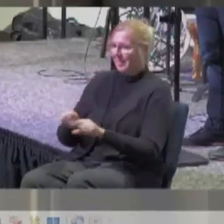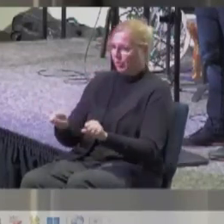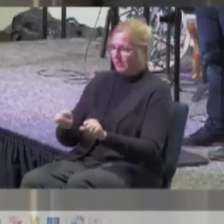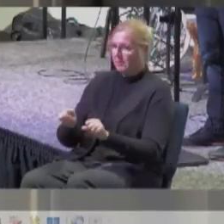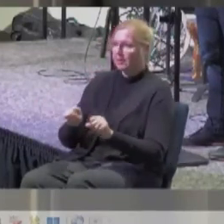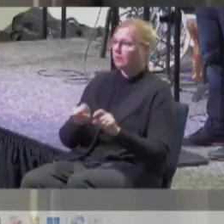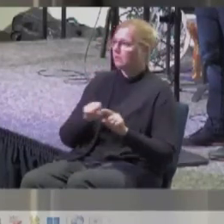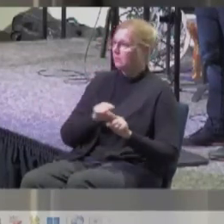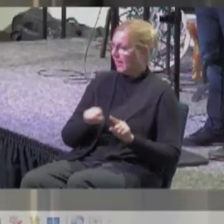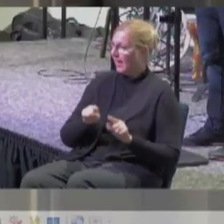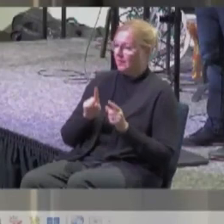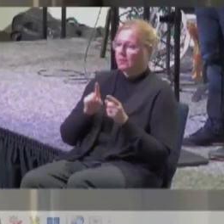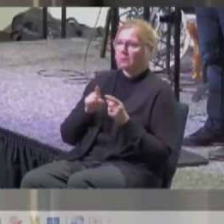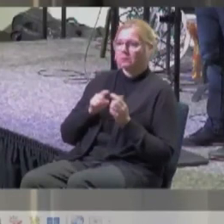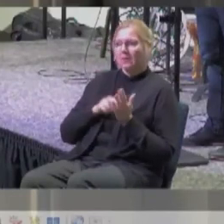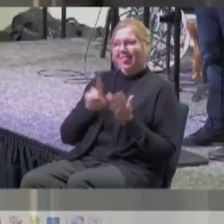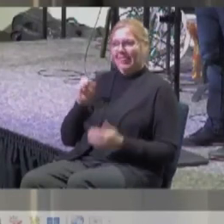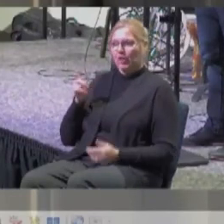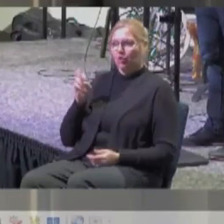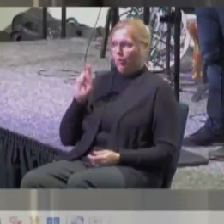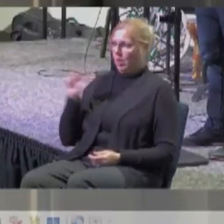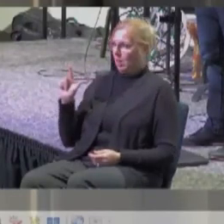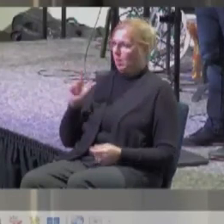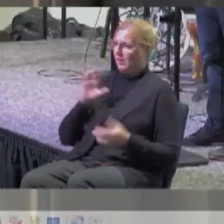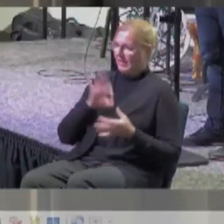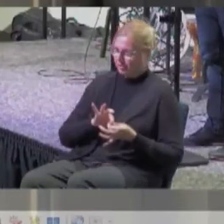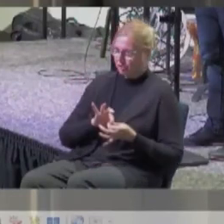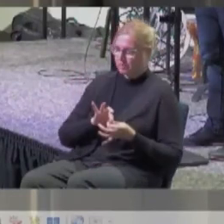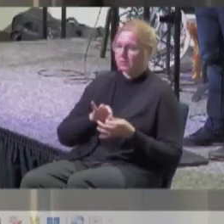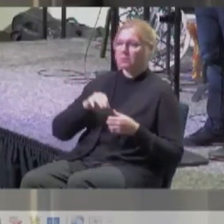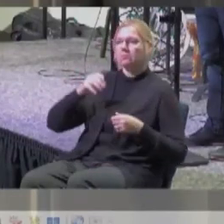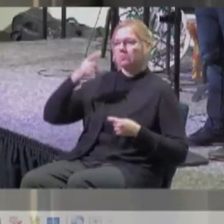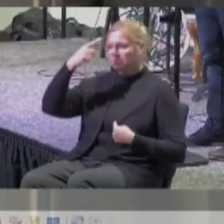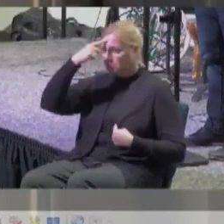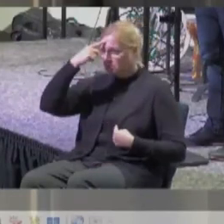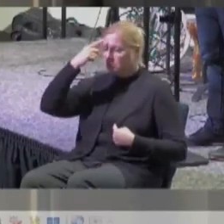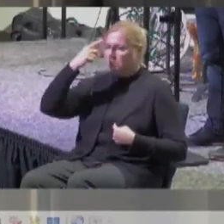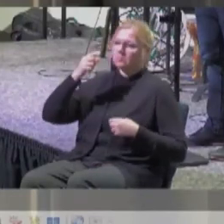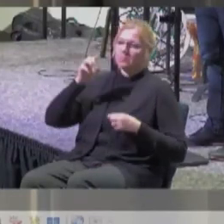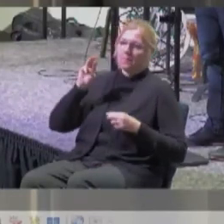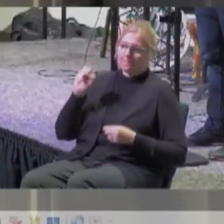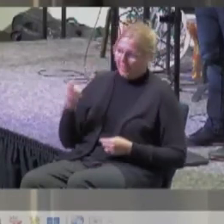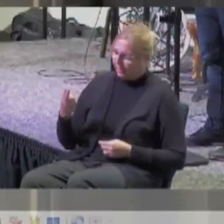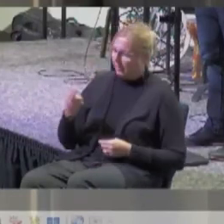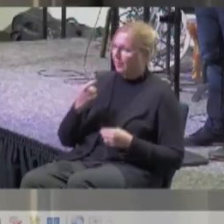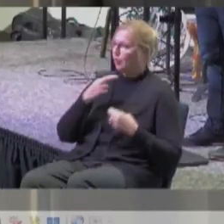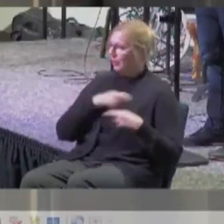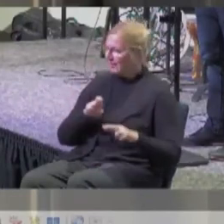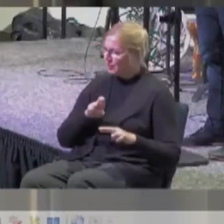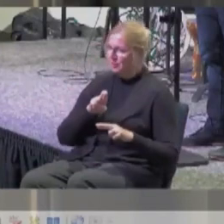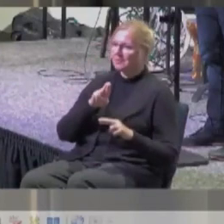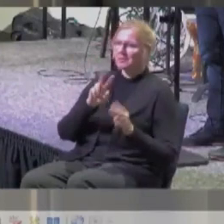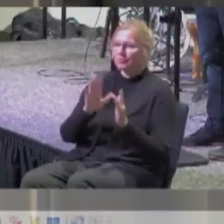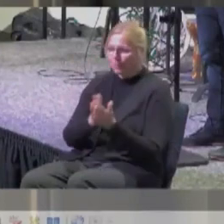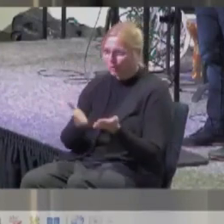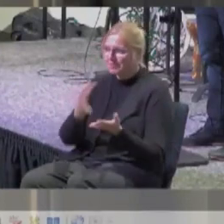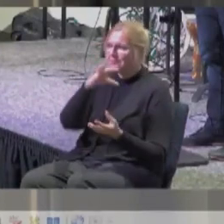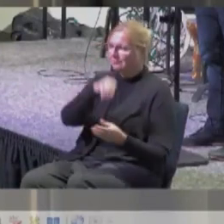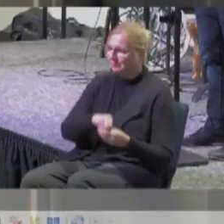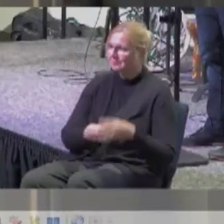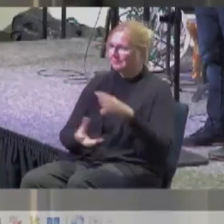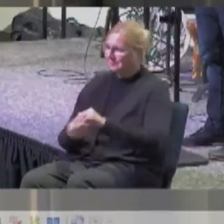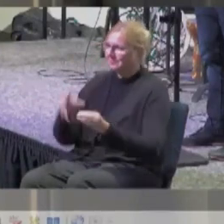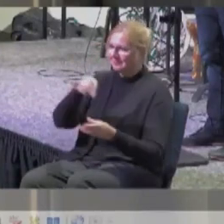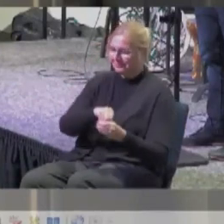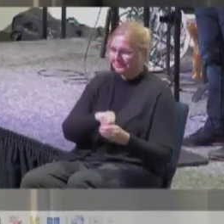with traditional cosmogonies, cosmologies, myths, and religious texts. To engage with literatures in this